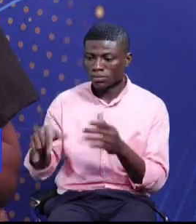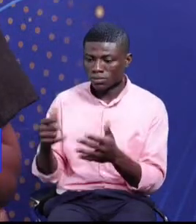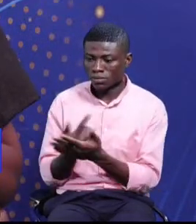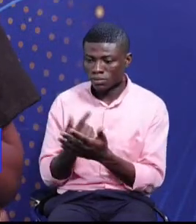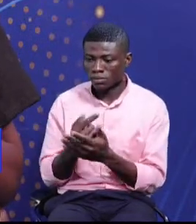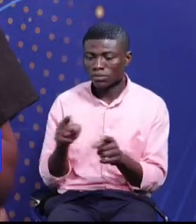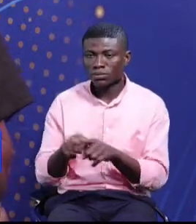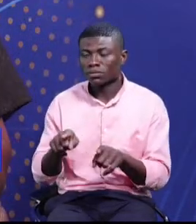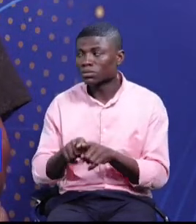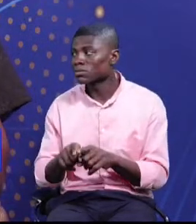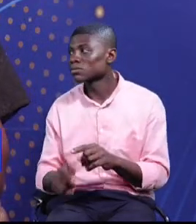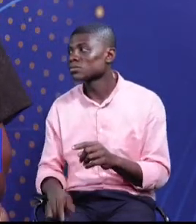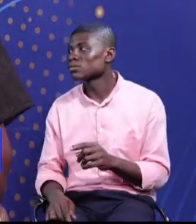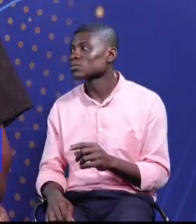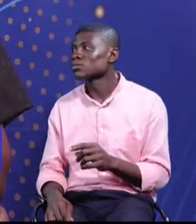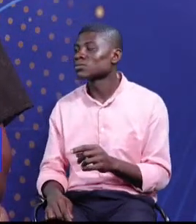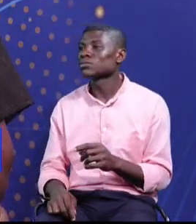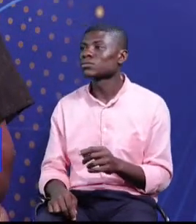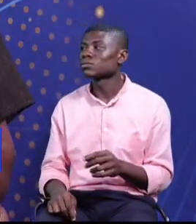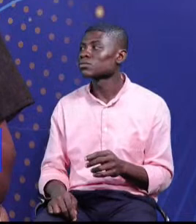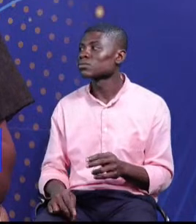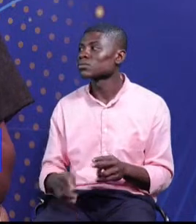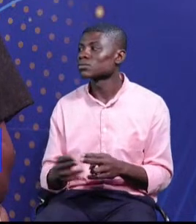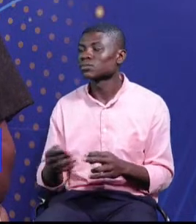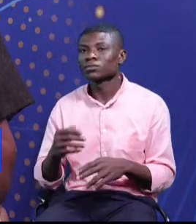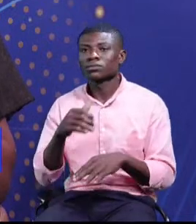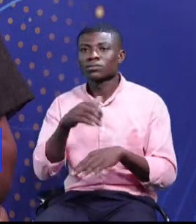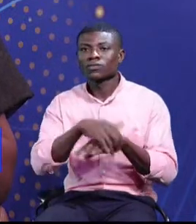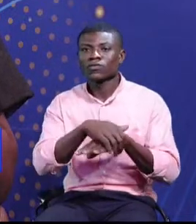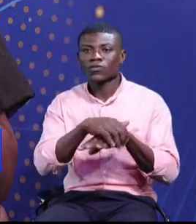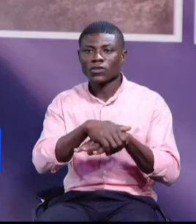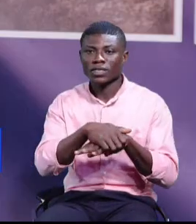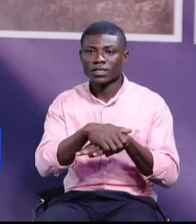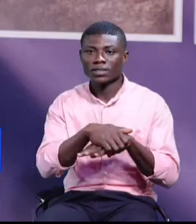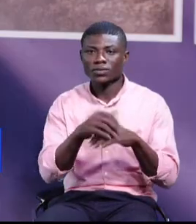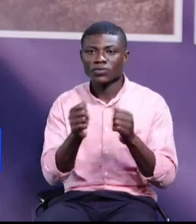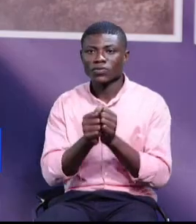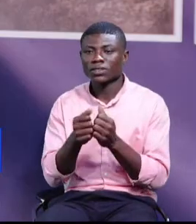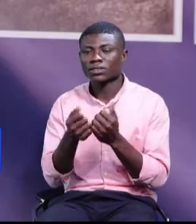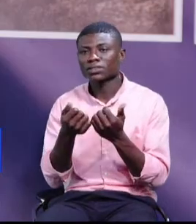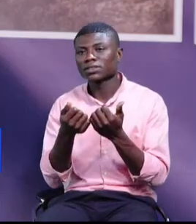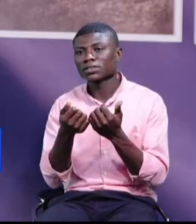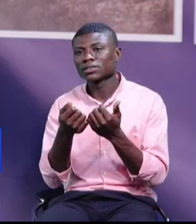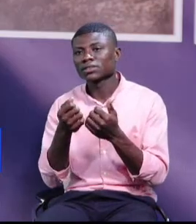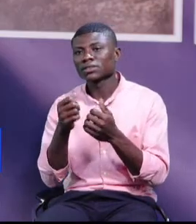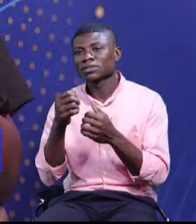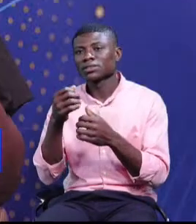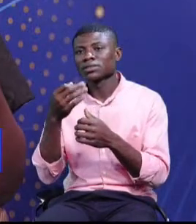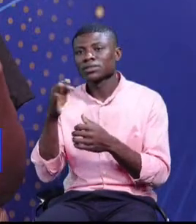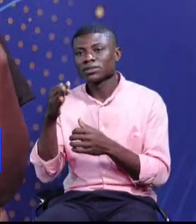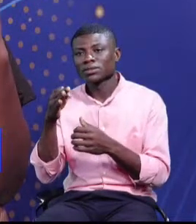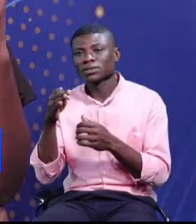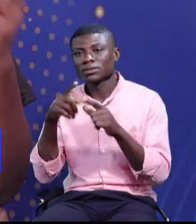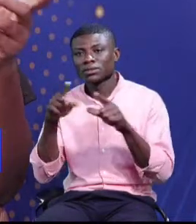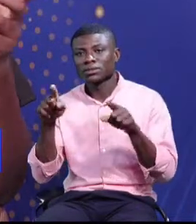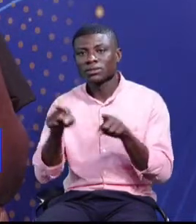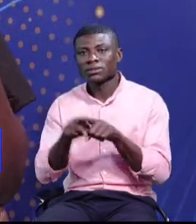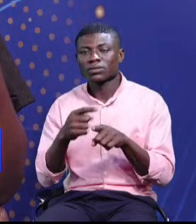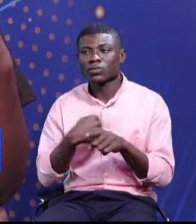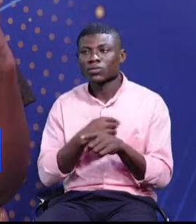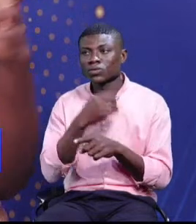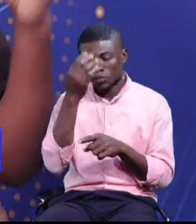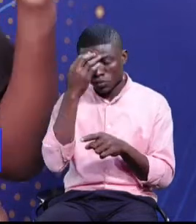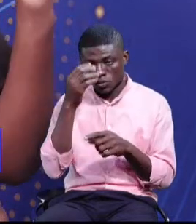second thing is that... How could you go in Ghana? French and English. They should do Ghana and go to Ghana. The other element is that I'm sure everybody knows about the road,